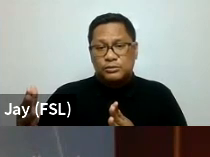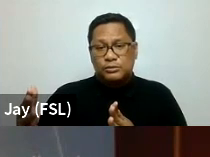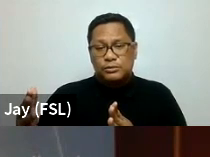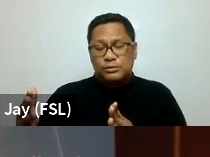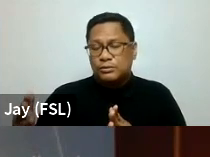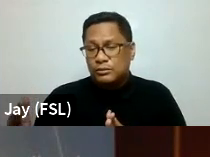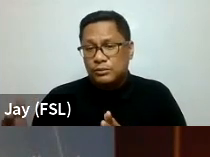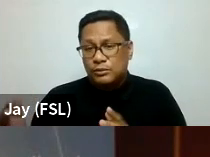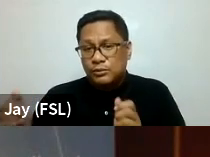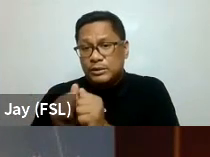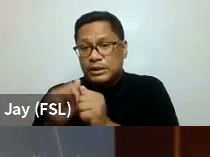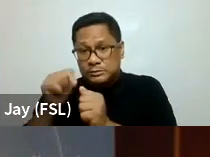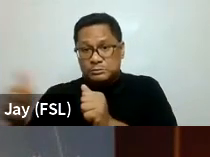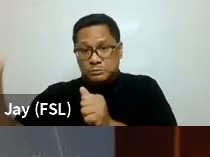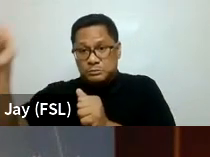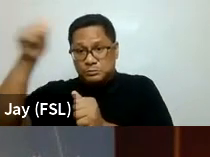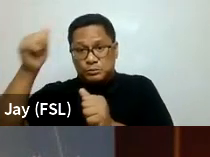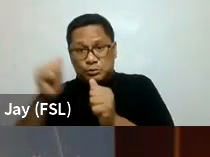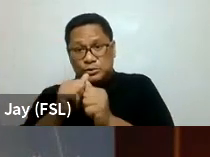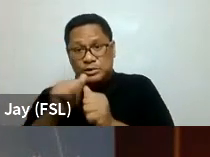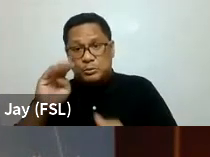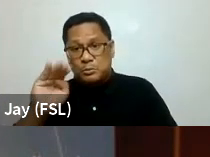ng Bahrain.